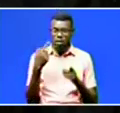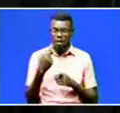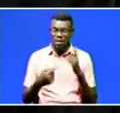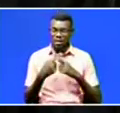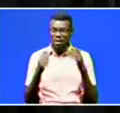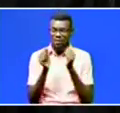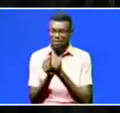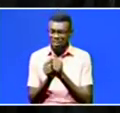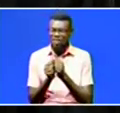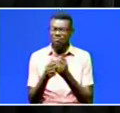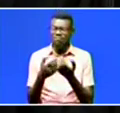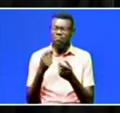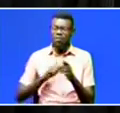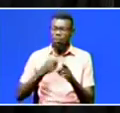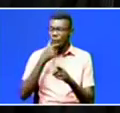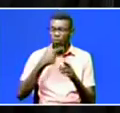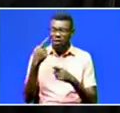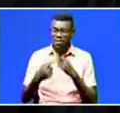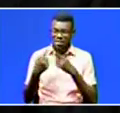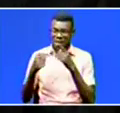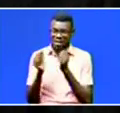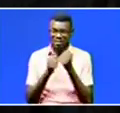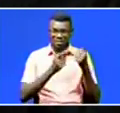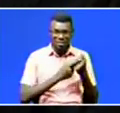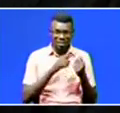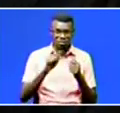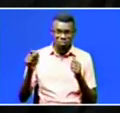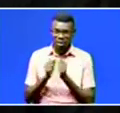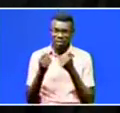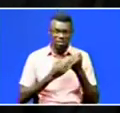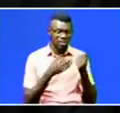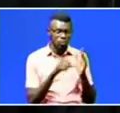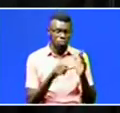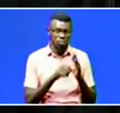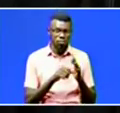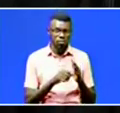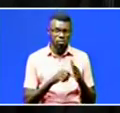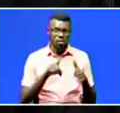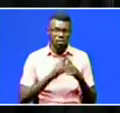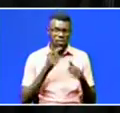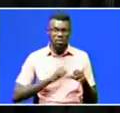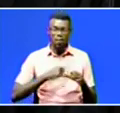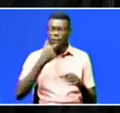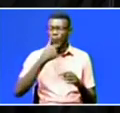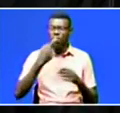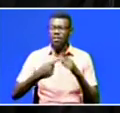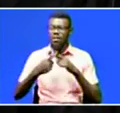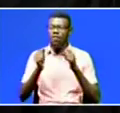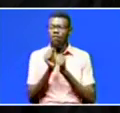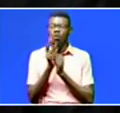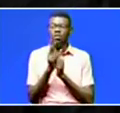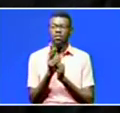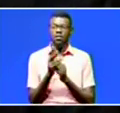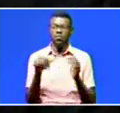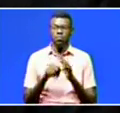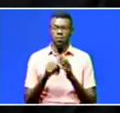by the age of 15 to 16, 18. And then it is frozen by the age of 40. But this